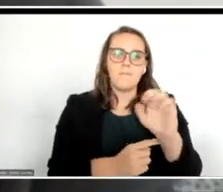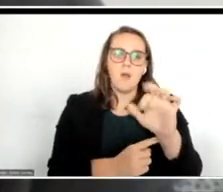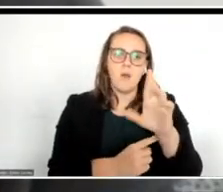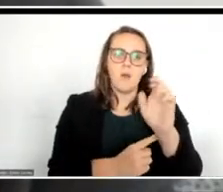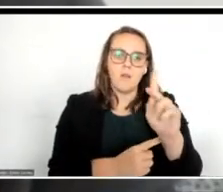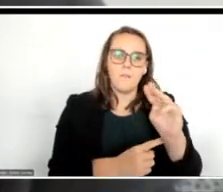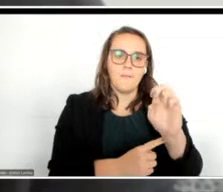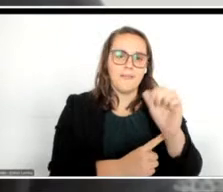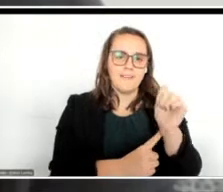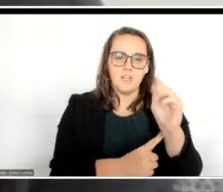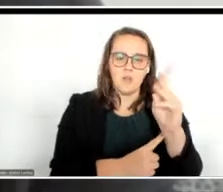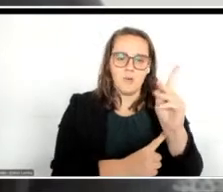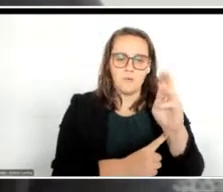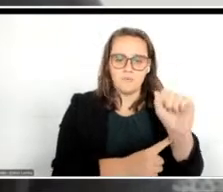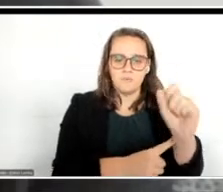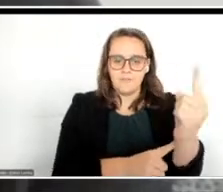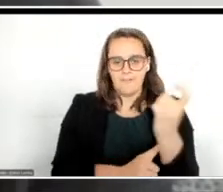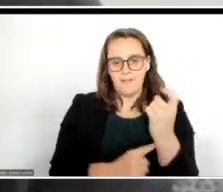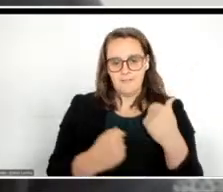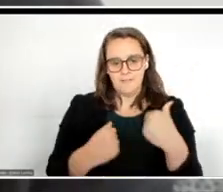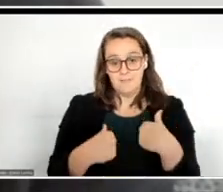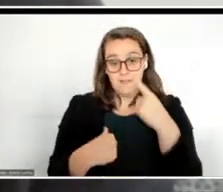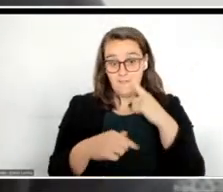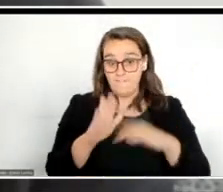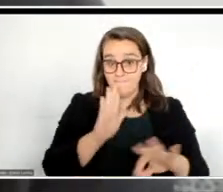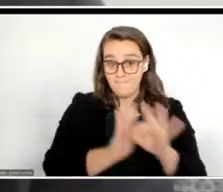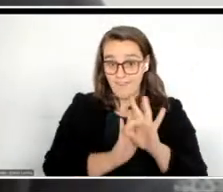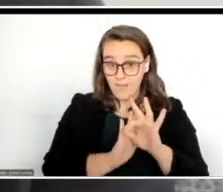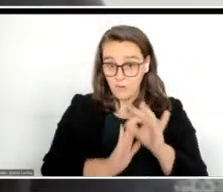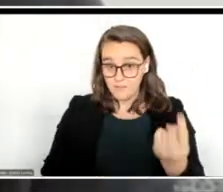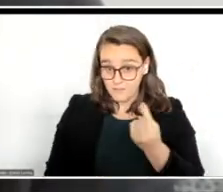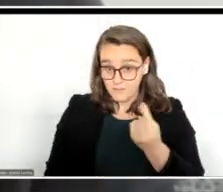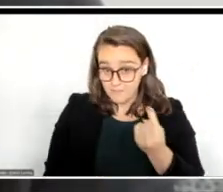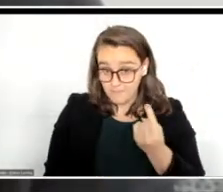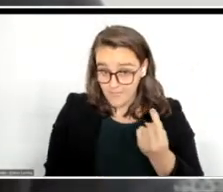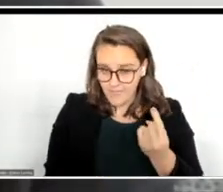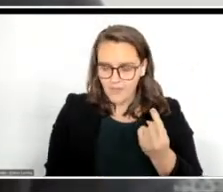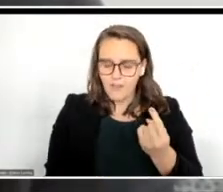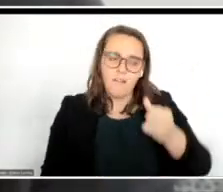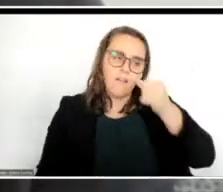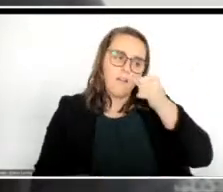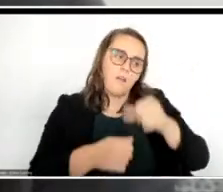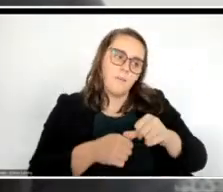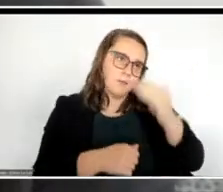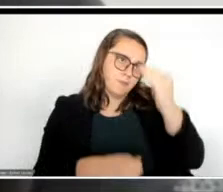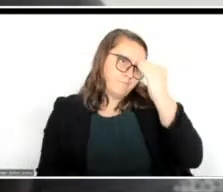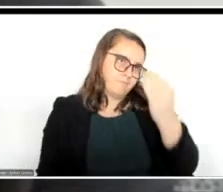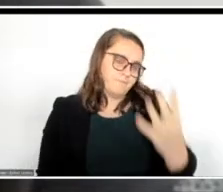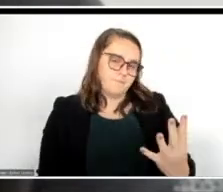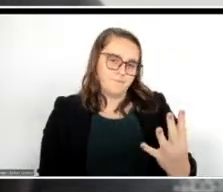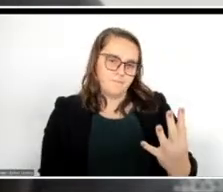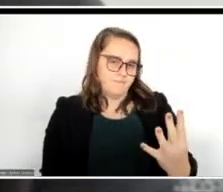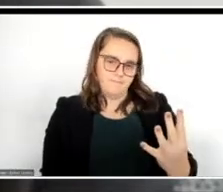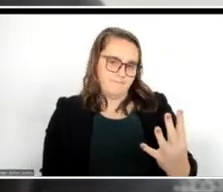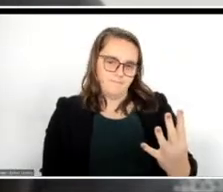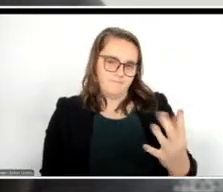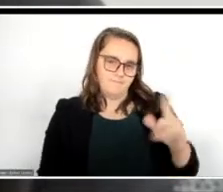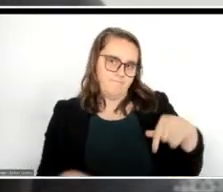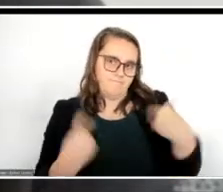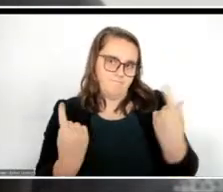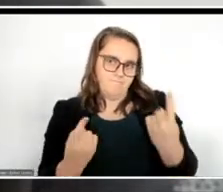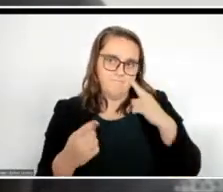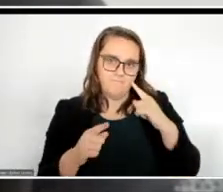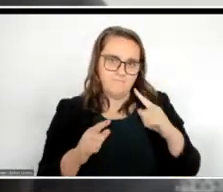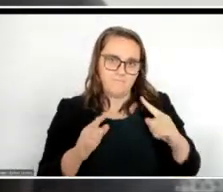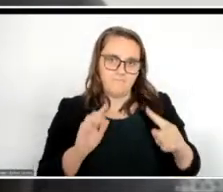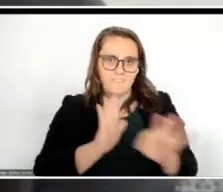I was finding and if I was finding anything. And I remember sharing with him that we weren't finding anything that would